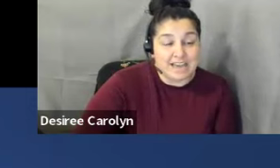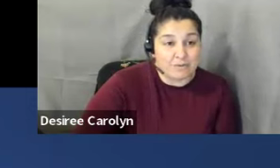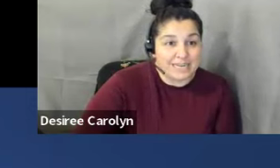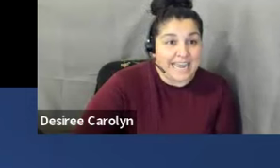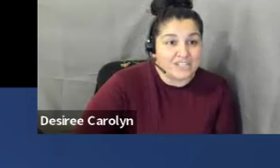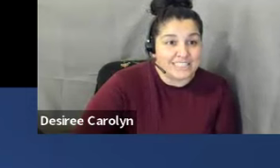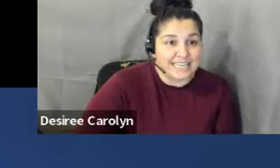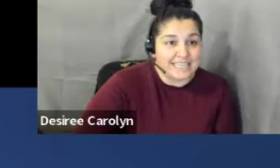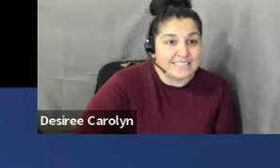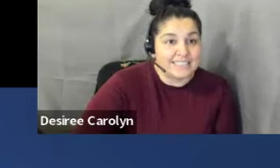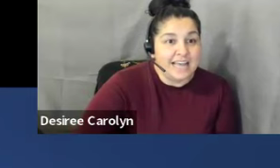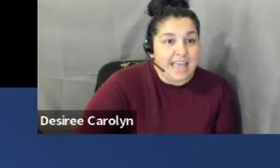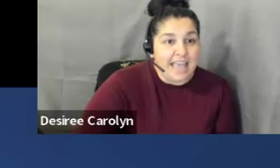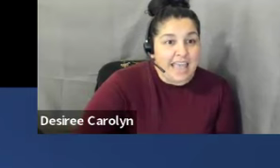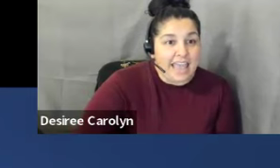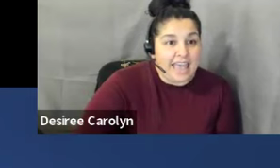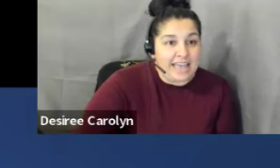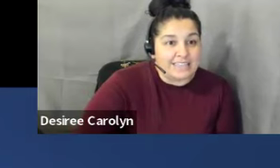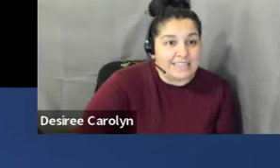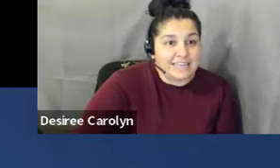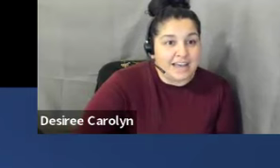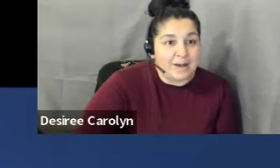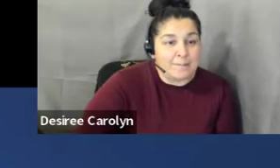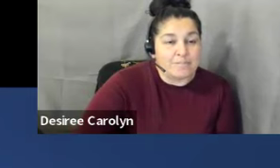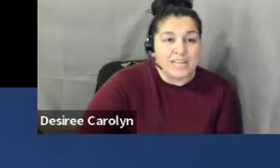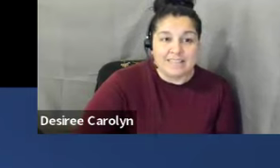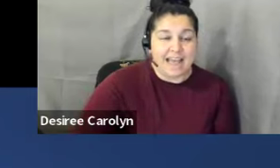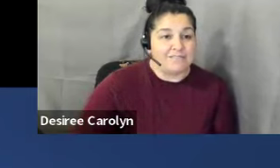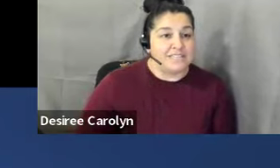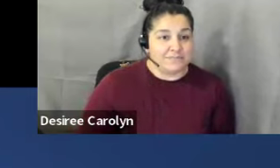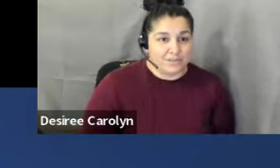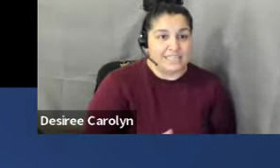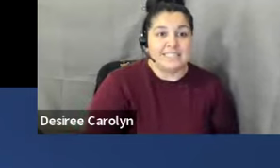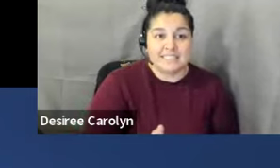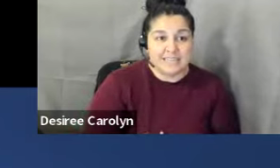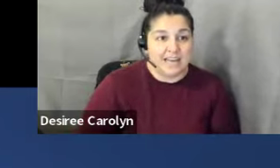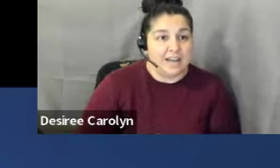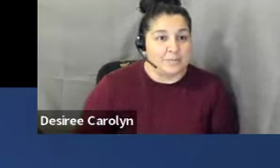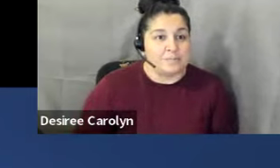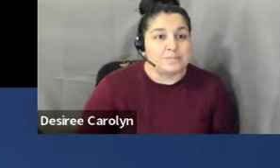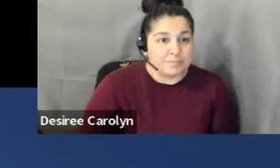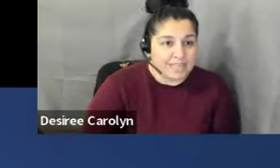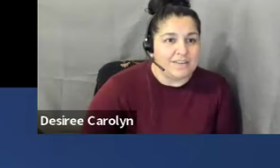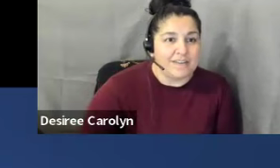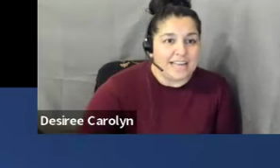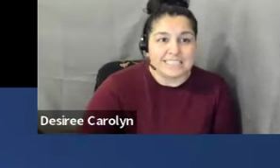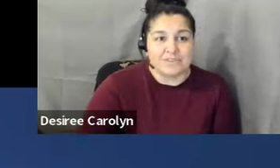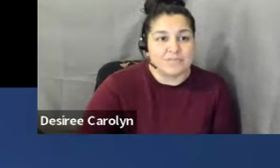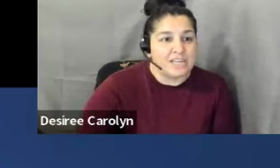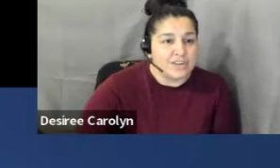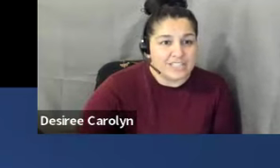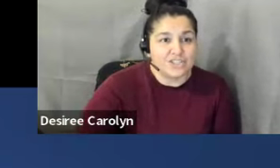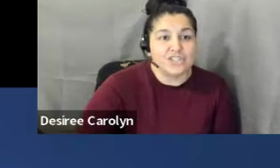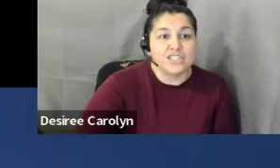DC government agencies and that have different events,